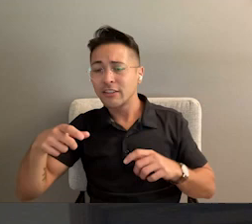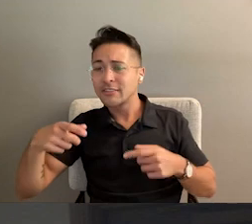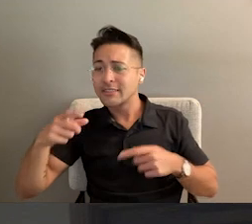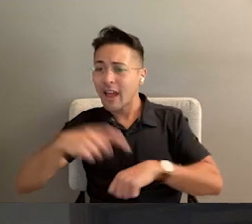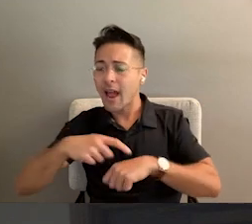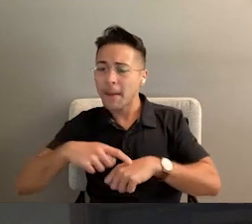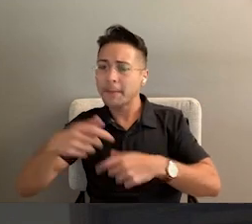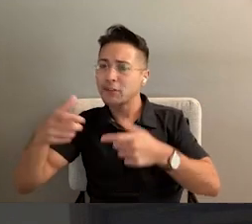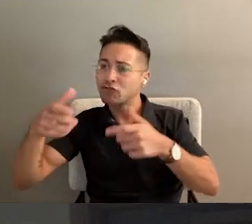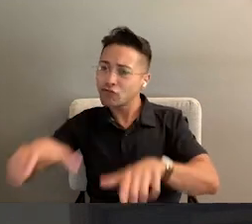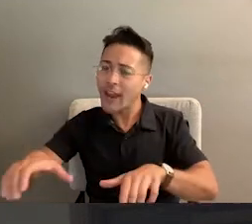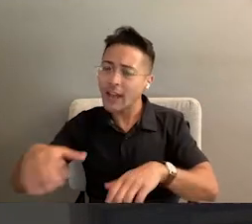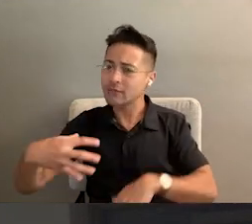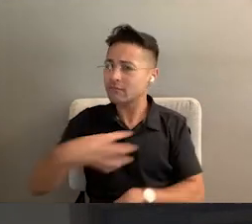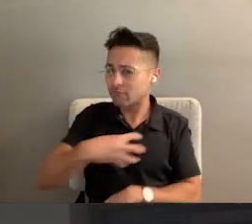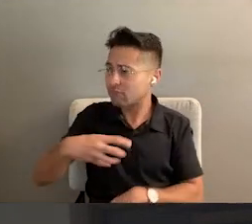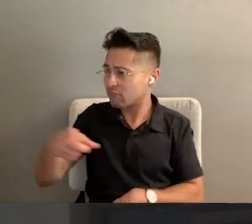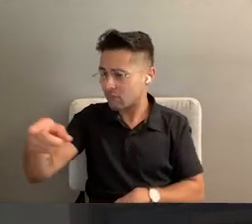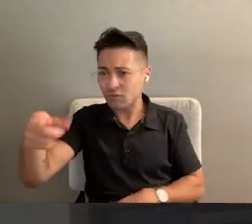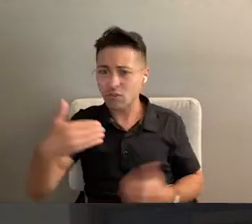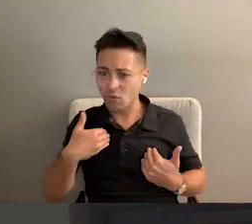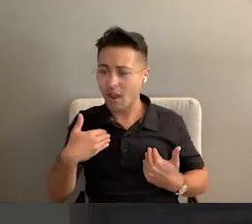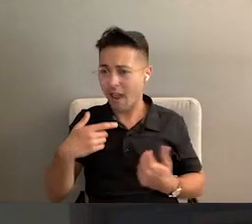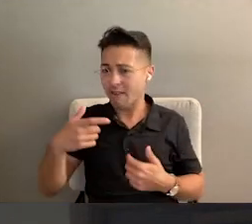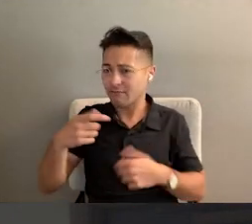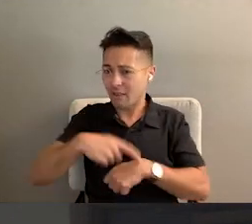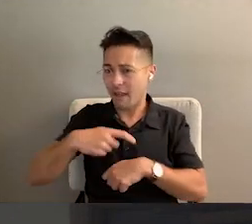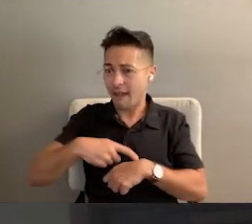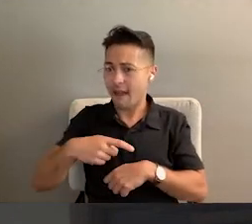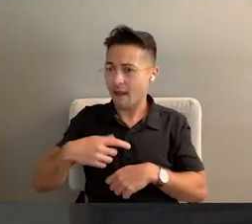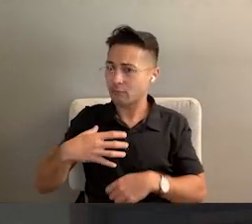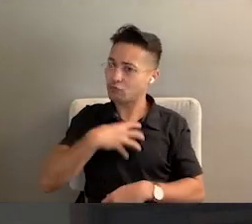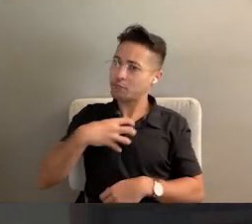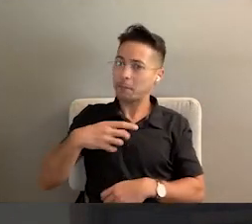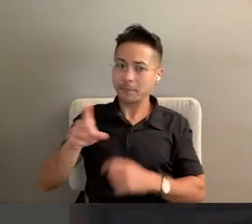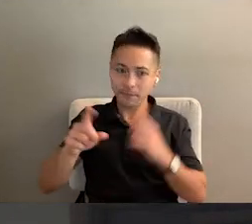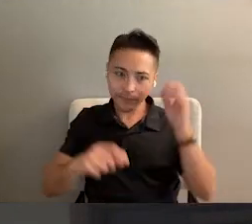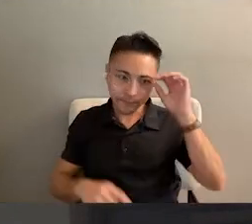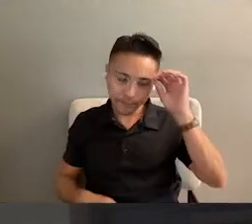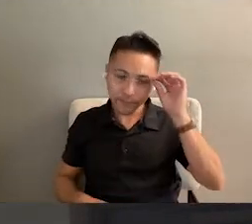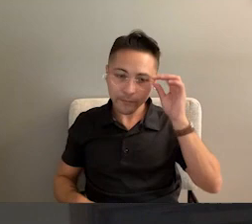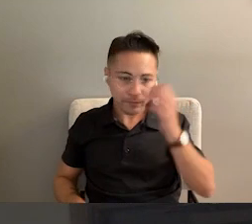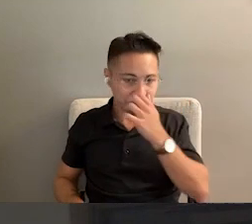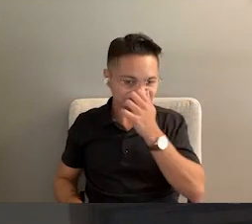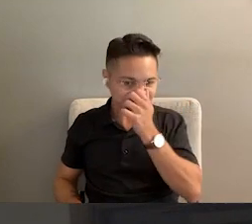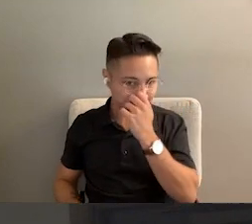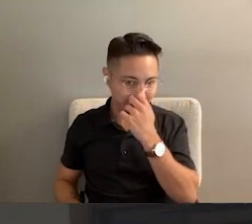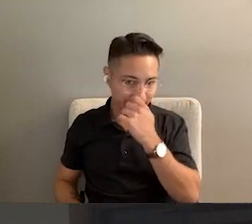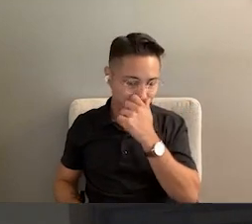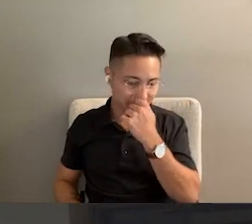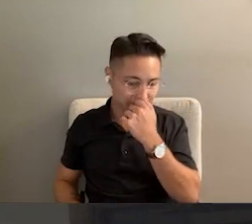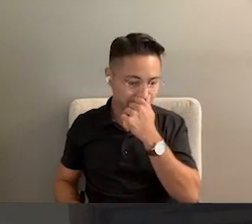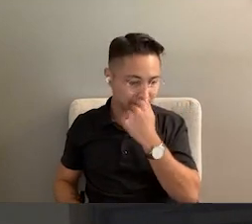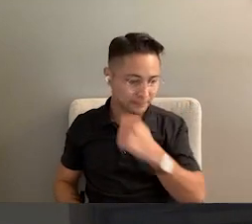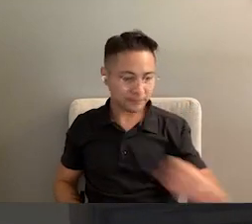plan for it yet, right? So you get a chance to dispute or say, hey, no, wait. You get a chance. So